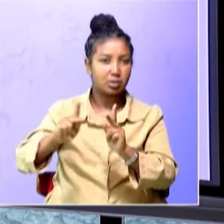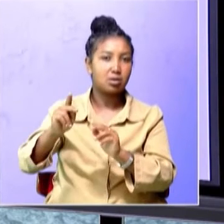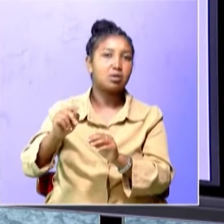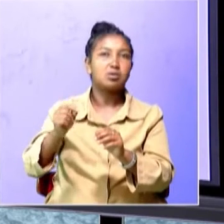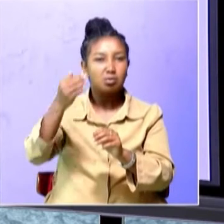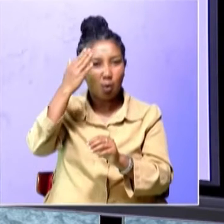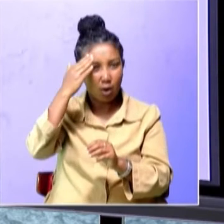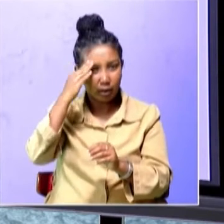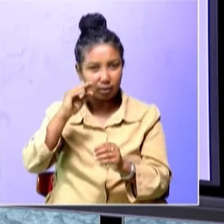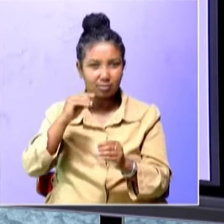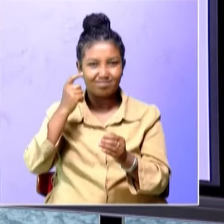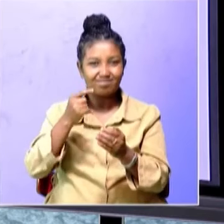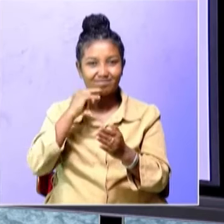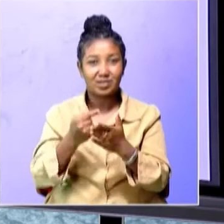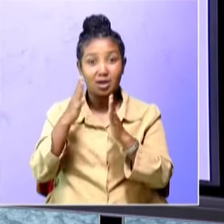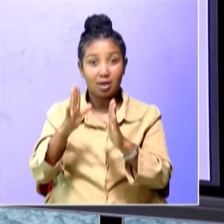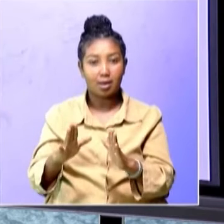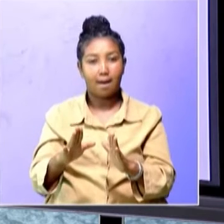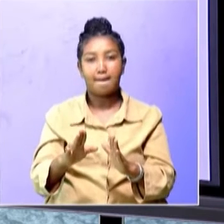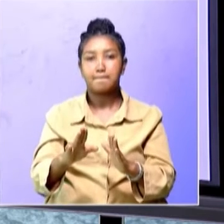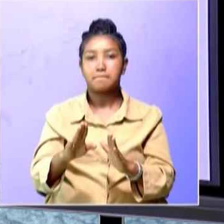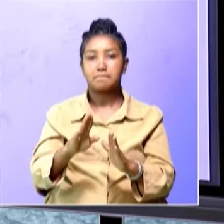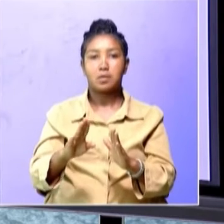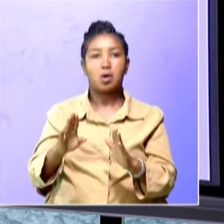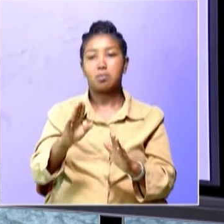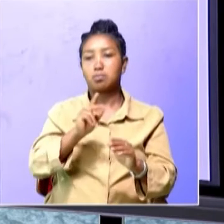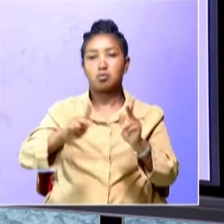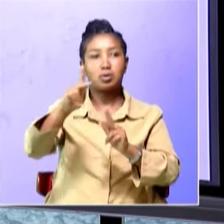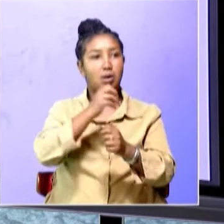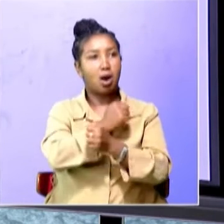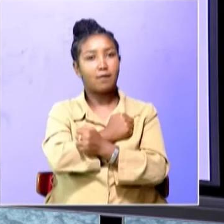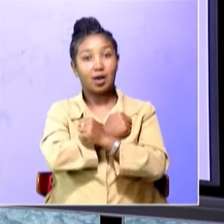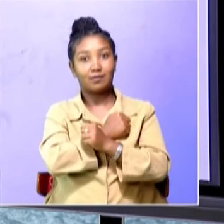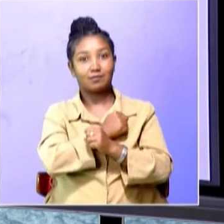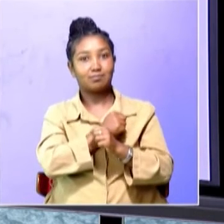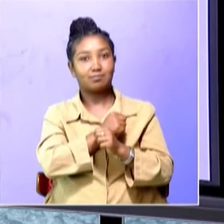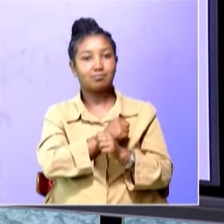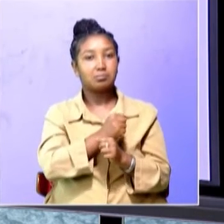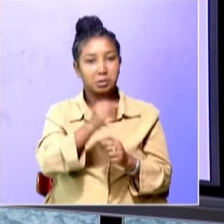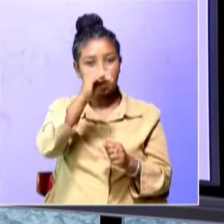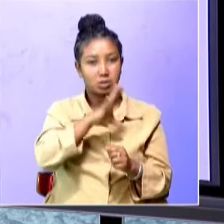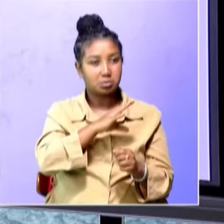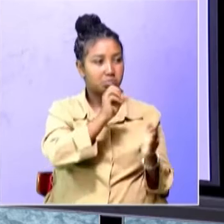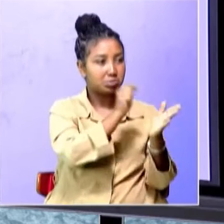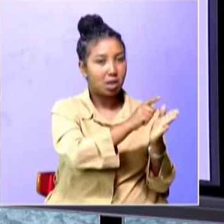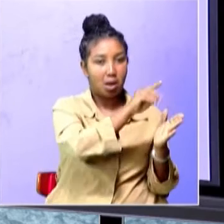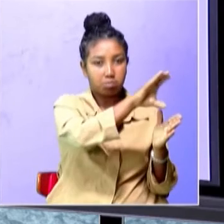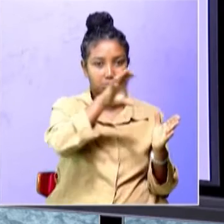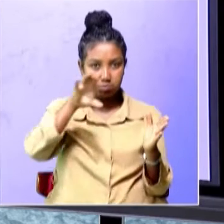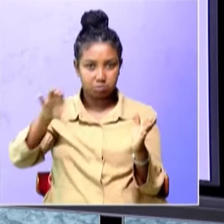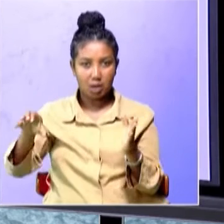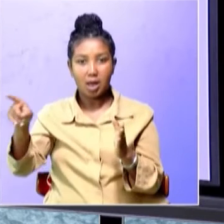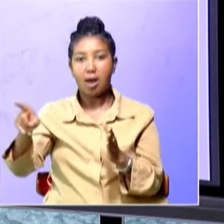celebrities, those people who are appreciated or loved by your society. All right? And these are